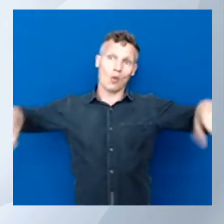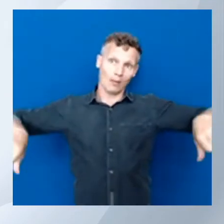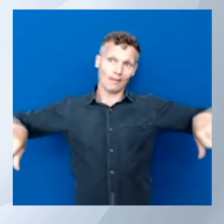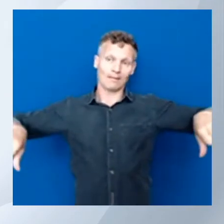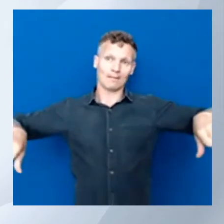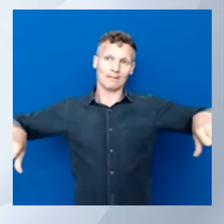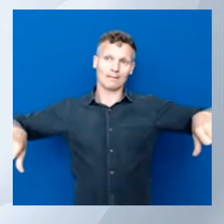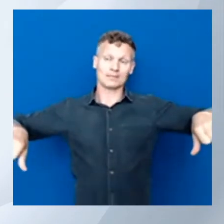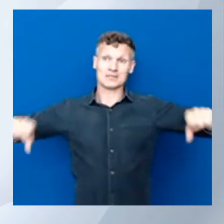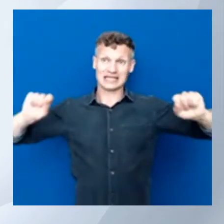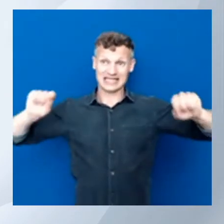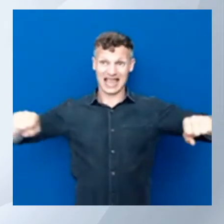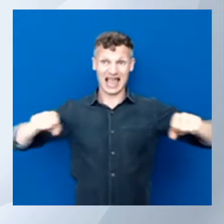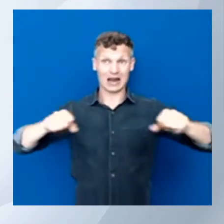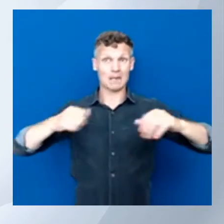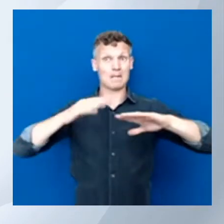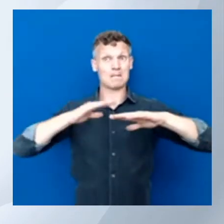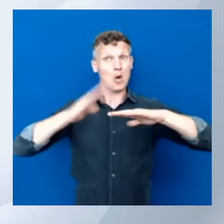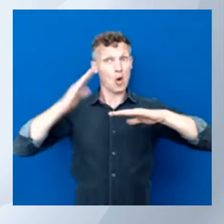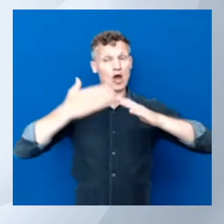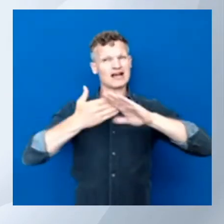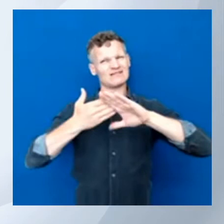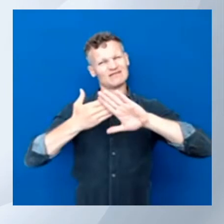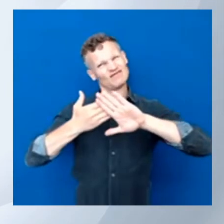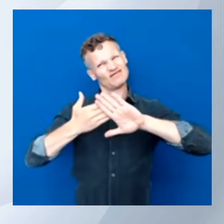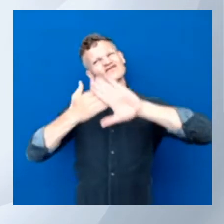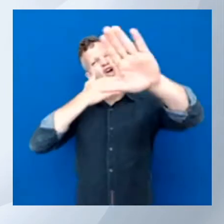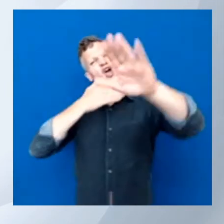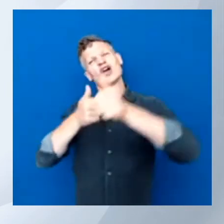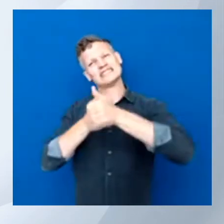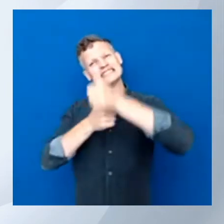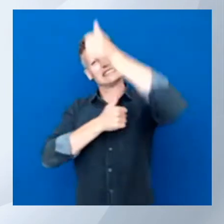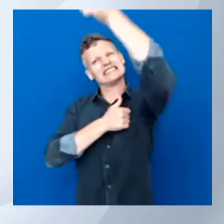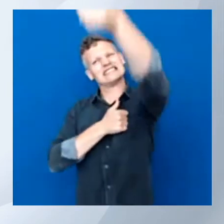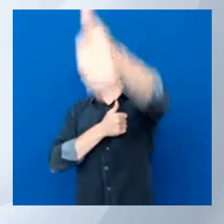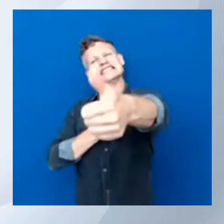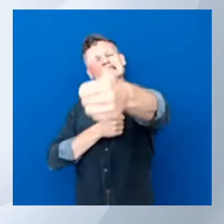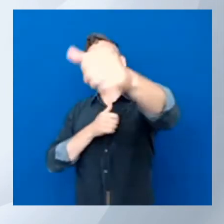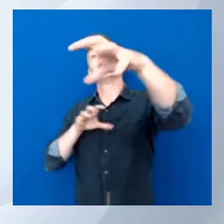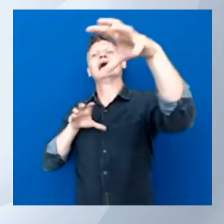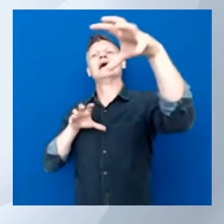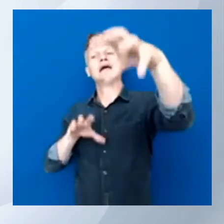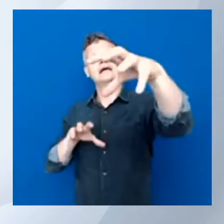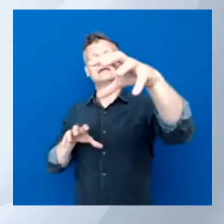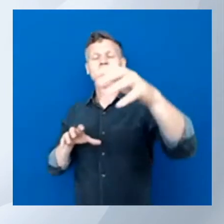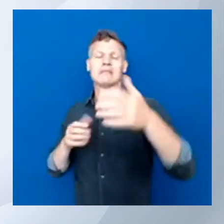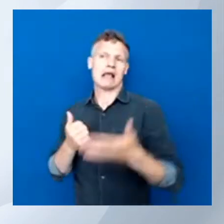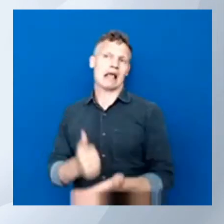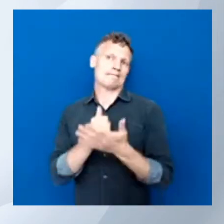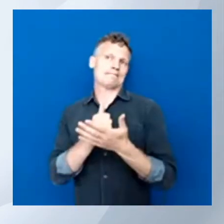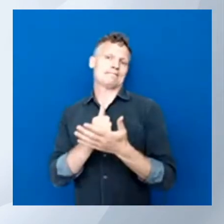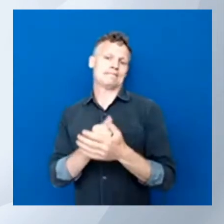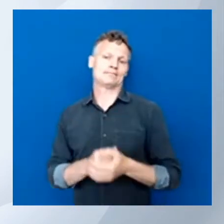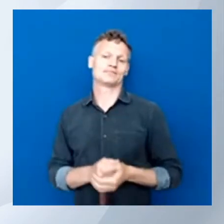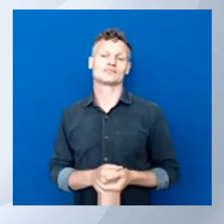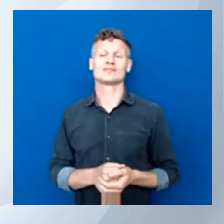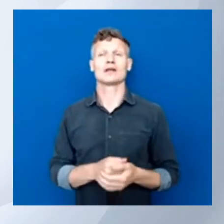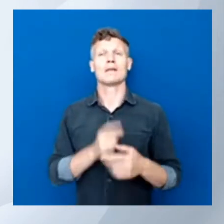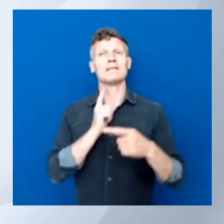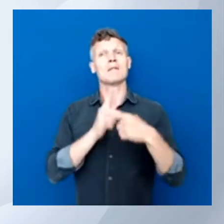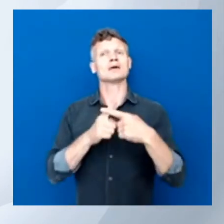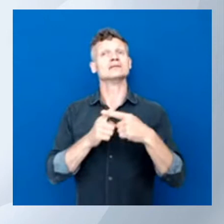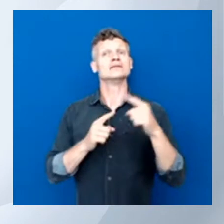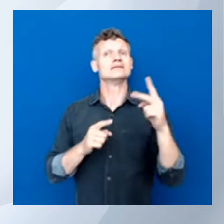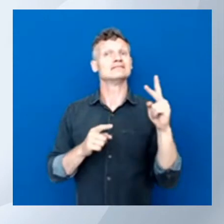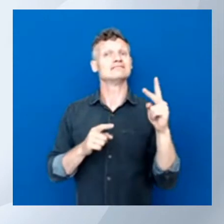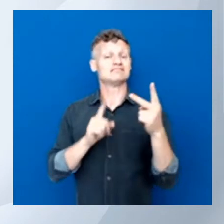to mitigate that? And secondly, from a kind of data protection point of view too, sometimes you may need to store